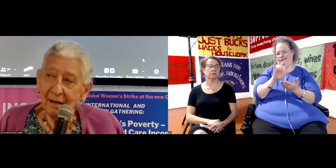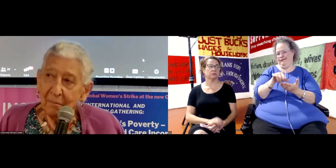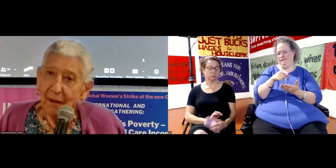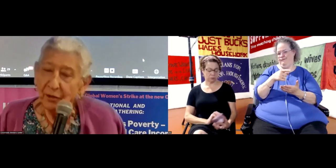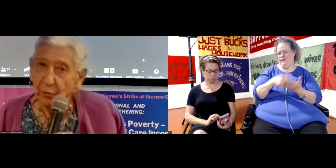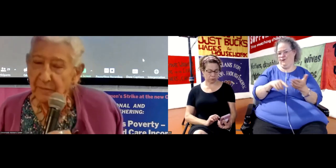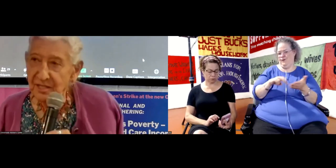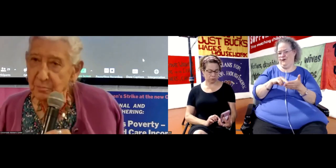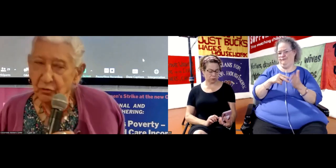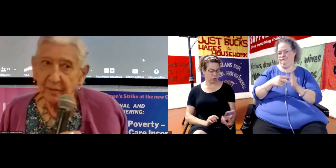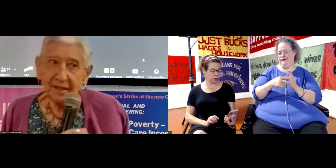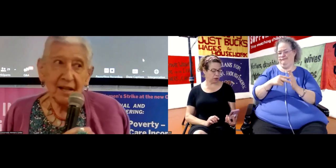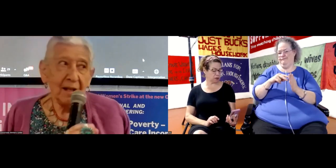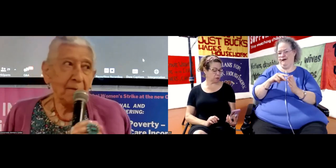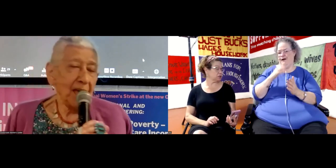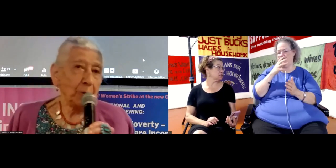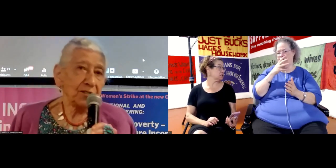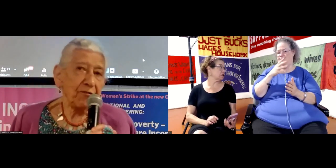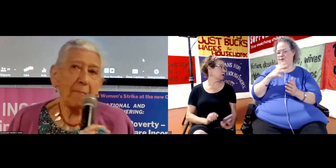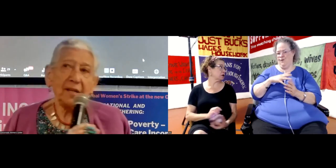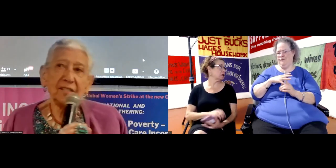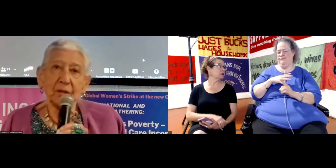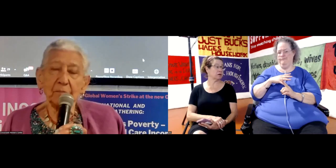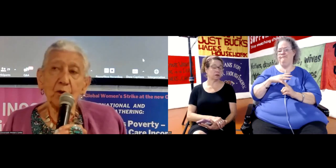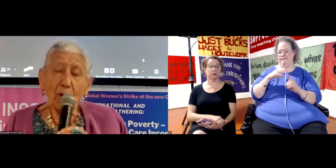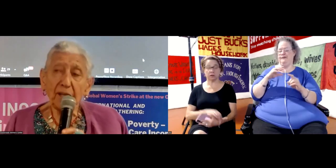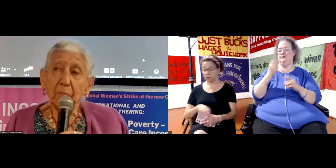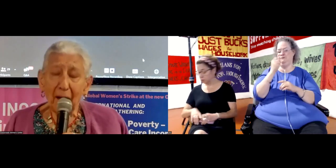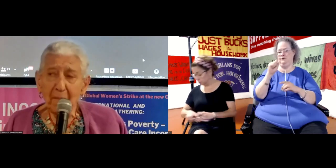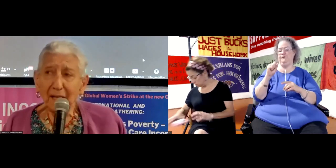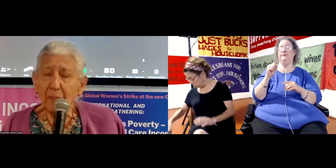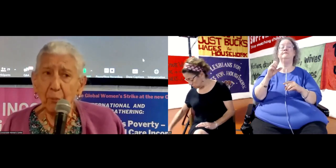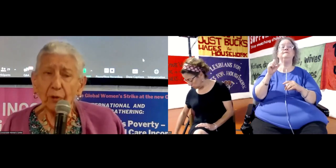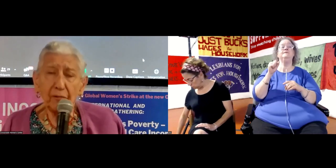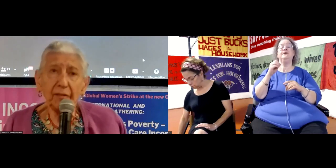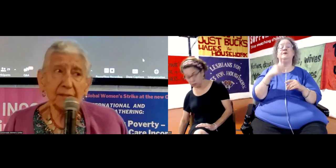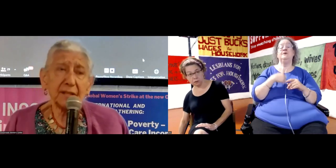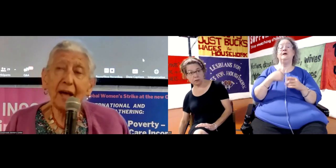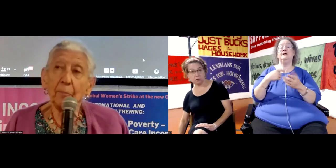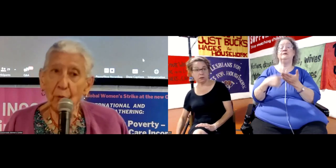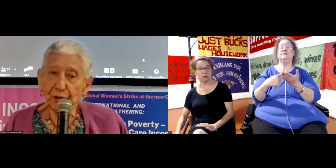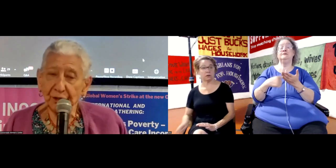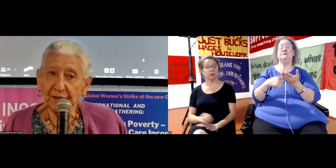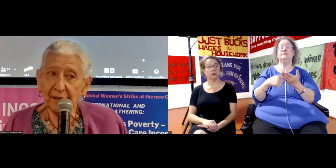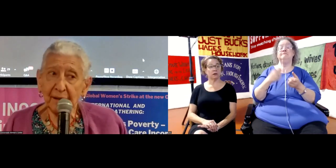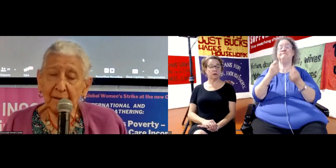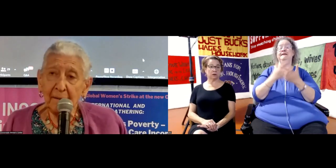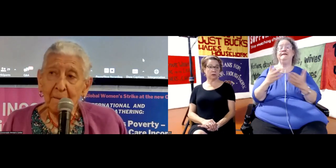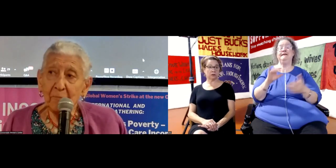mean by the women's movement. There was feminism talking about many important things like